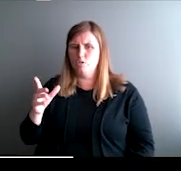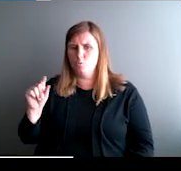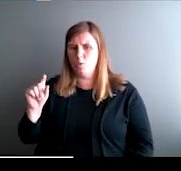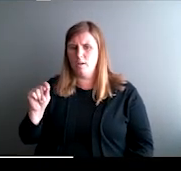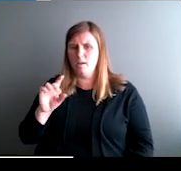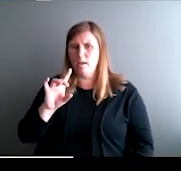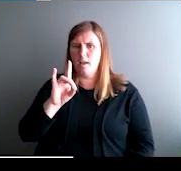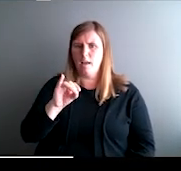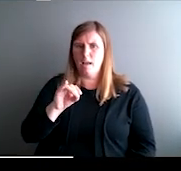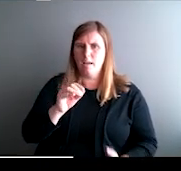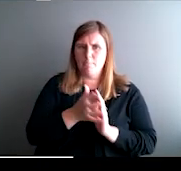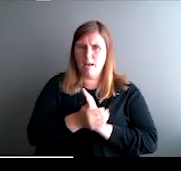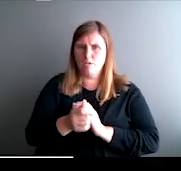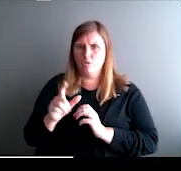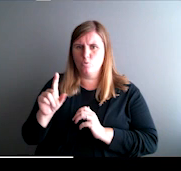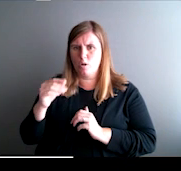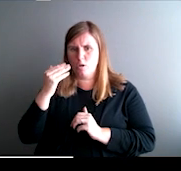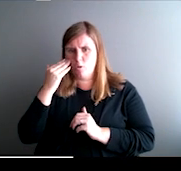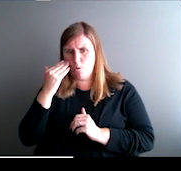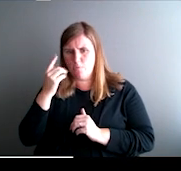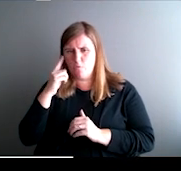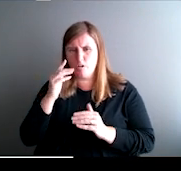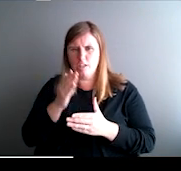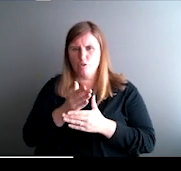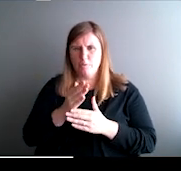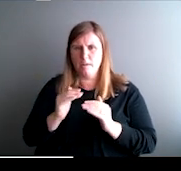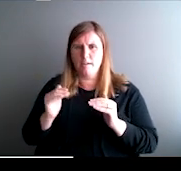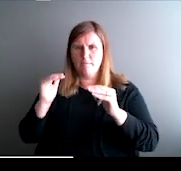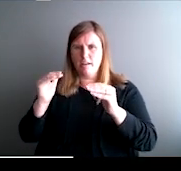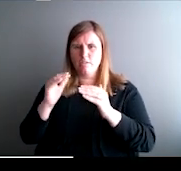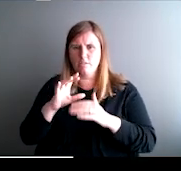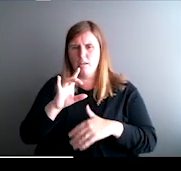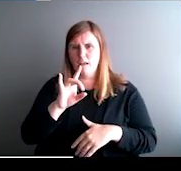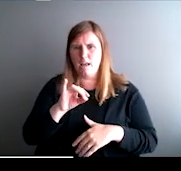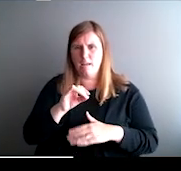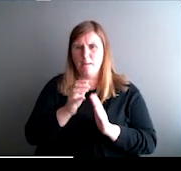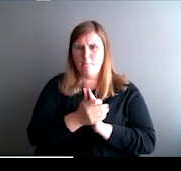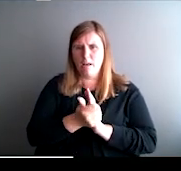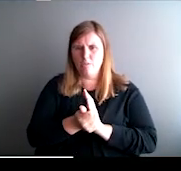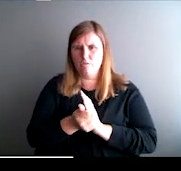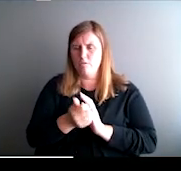mastered, 20 known for intermediate and advanced learners. 80 mastered,